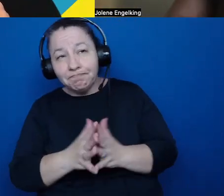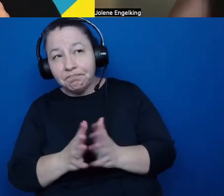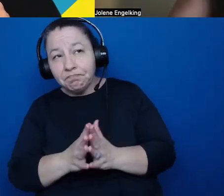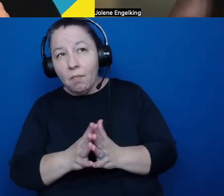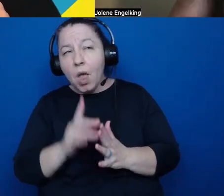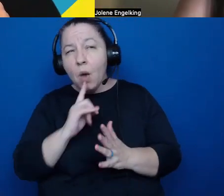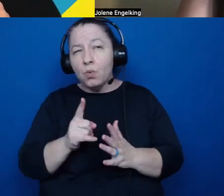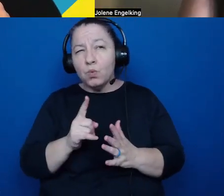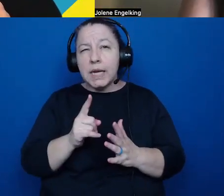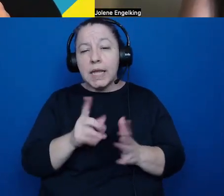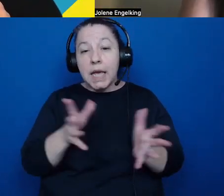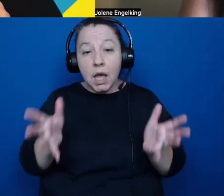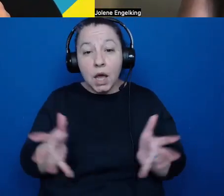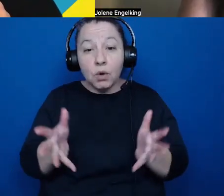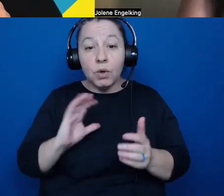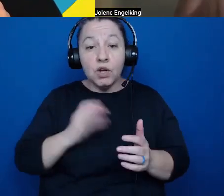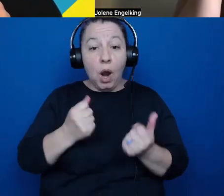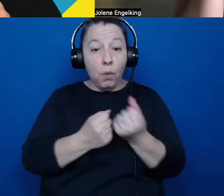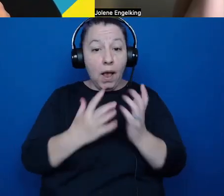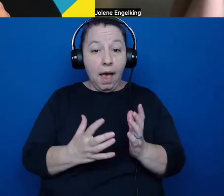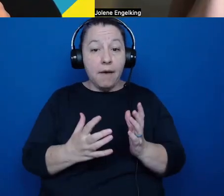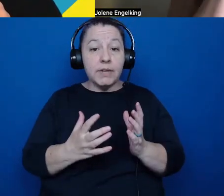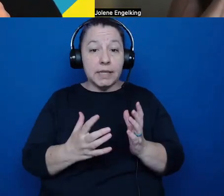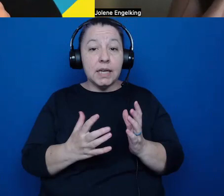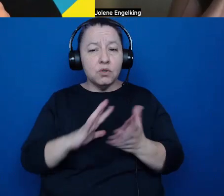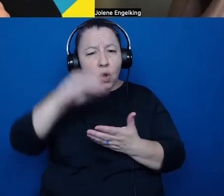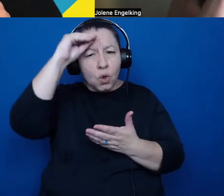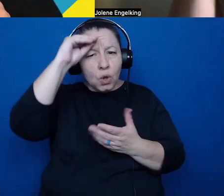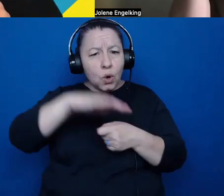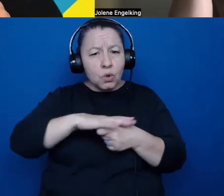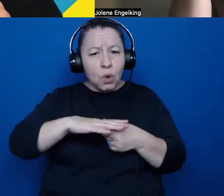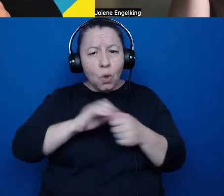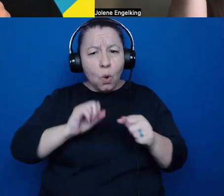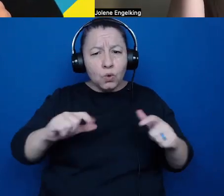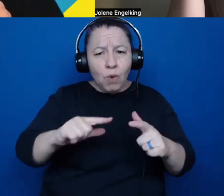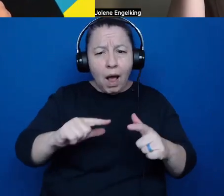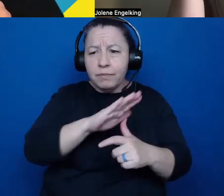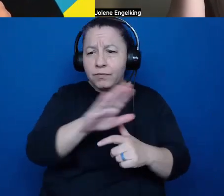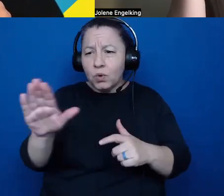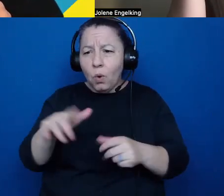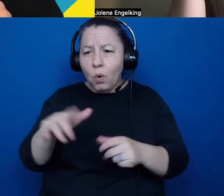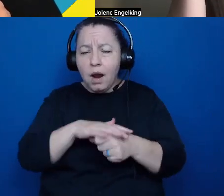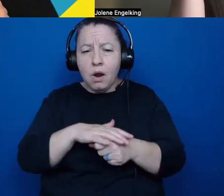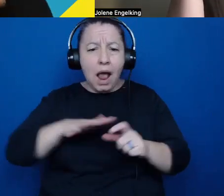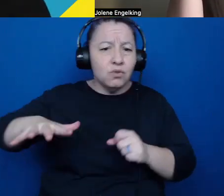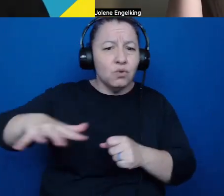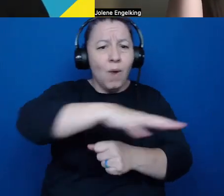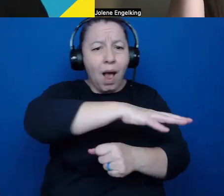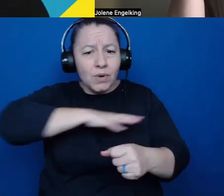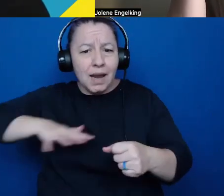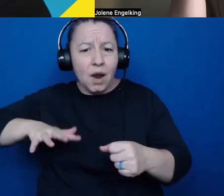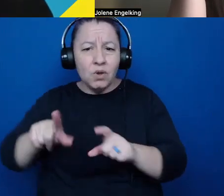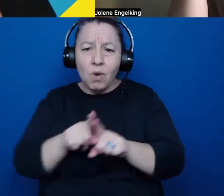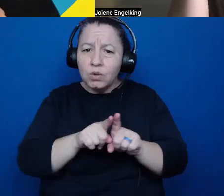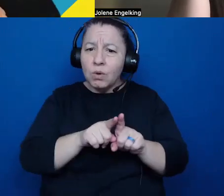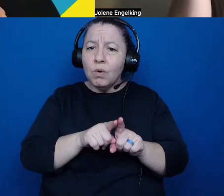really encourage our advocates to learn the local tribes in your area or even in your surrounding areas. There's